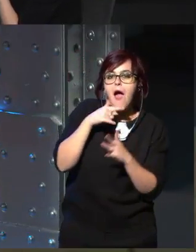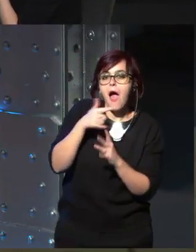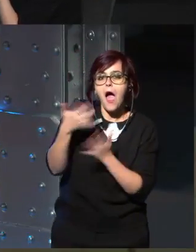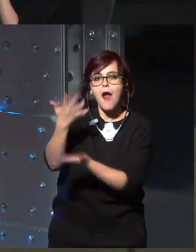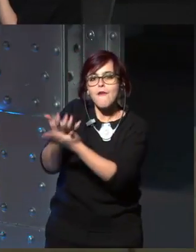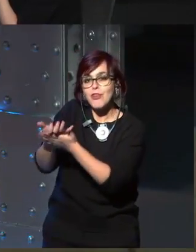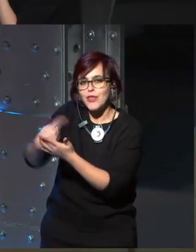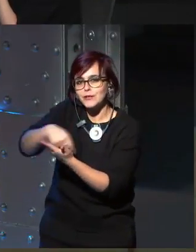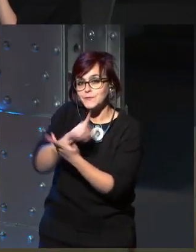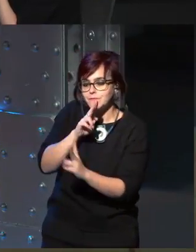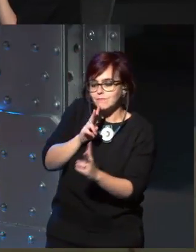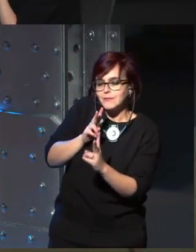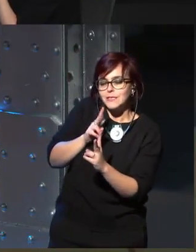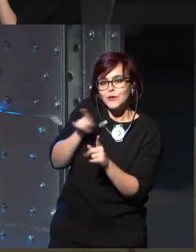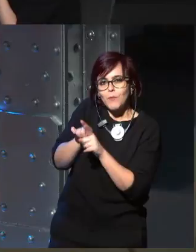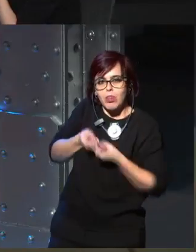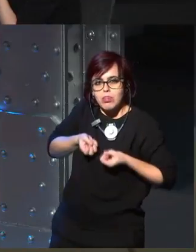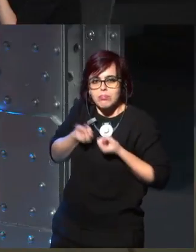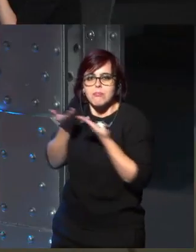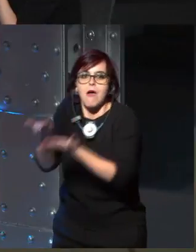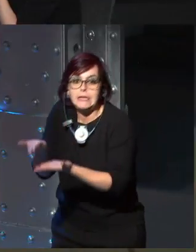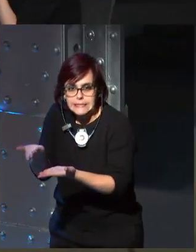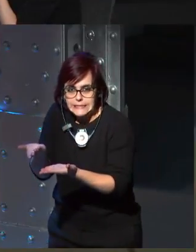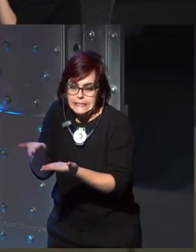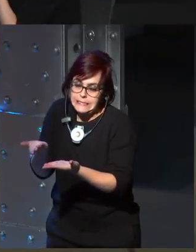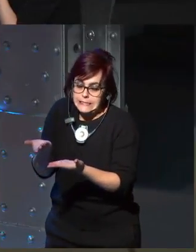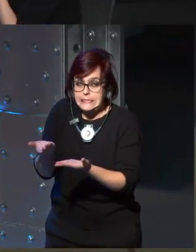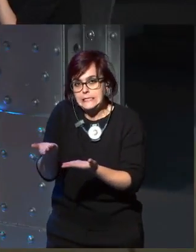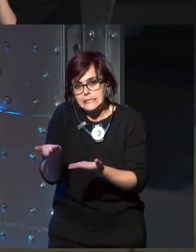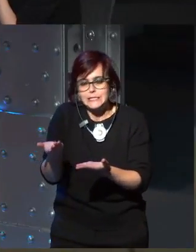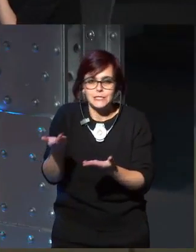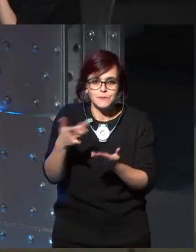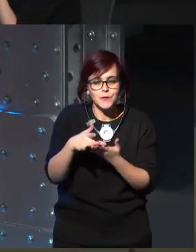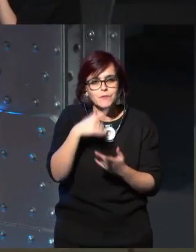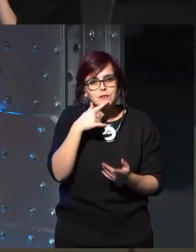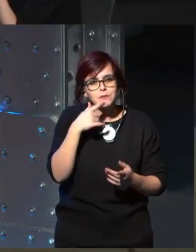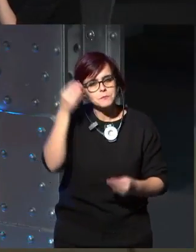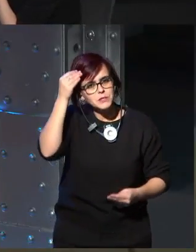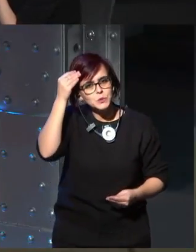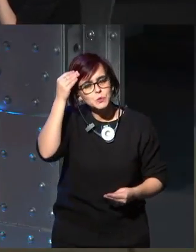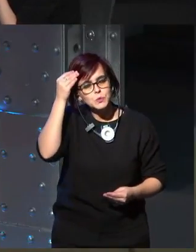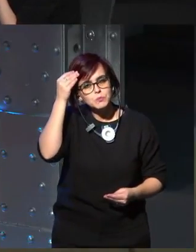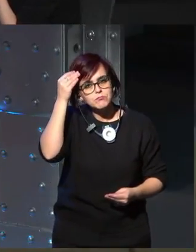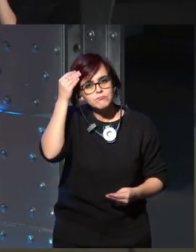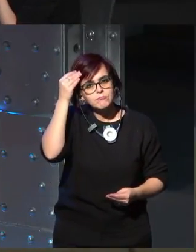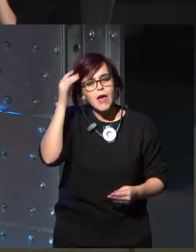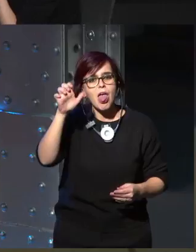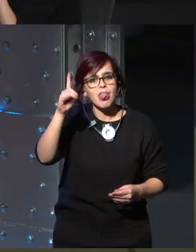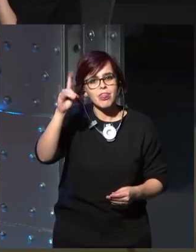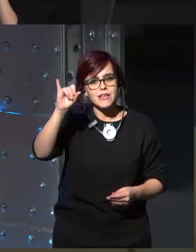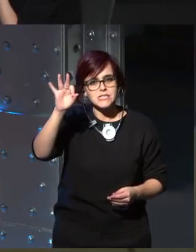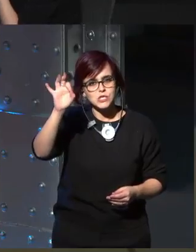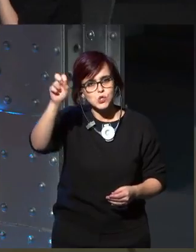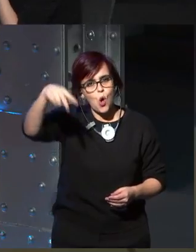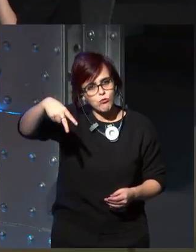Yes. Question. I think it goes back to Edison. I mean, I think Edison, in a way, taught us how to listen. We're all sort of children of the tone tests, in a